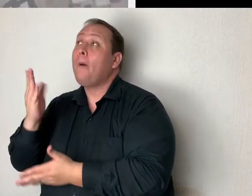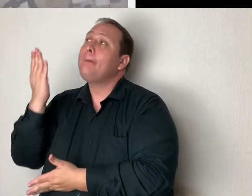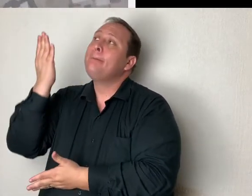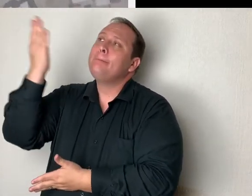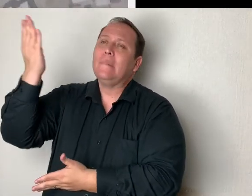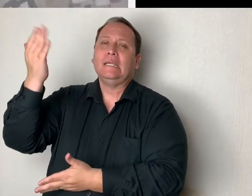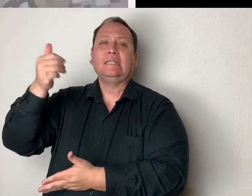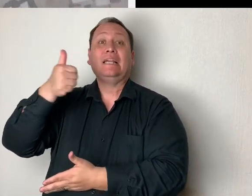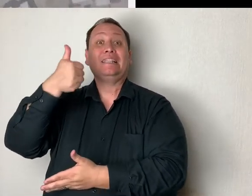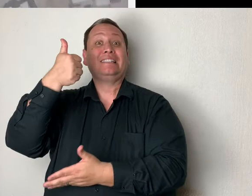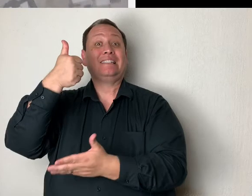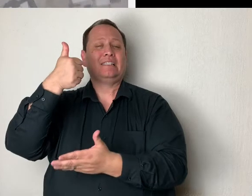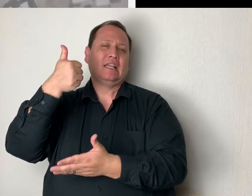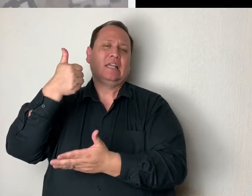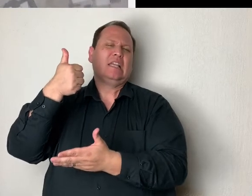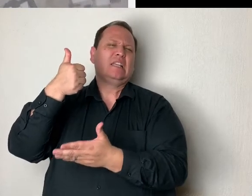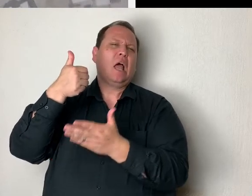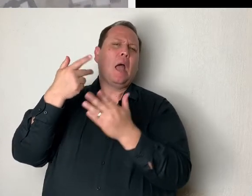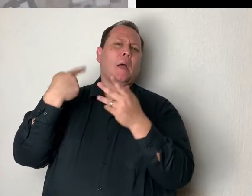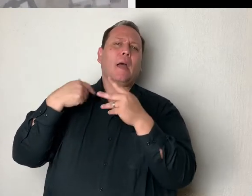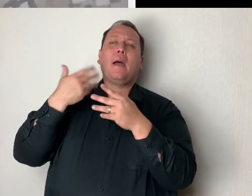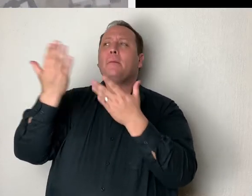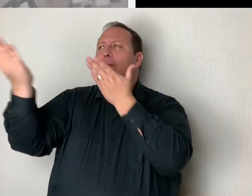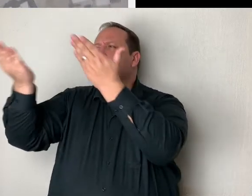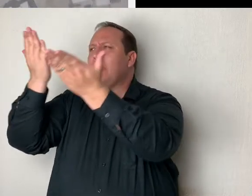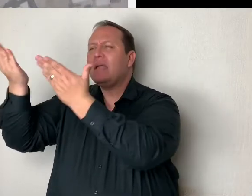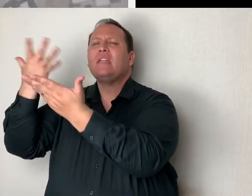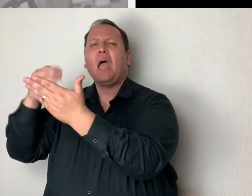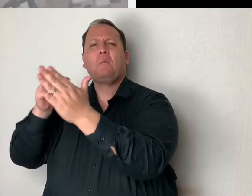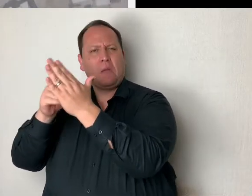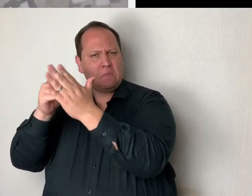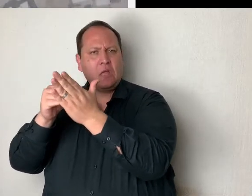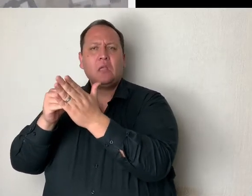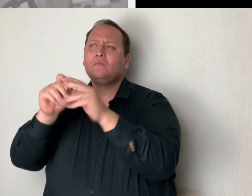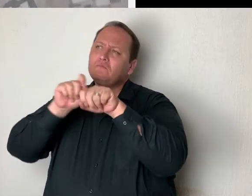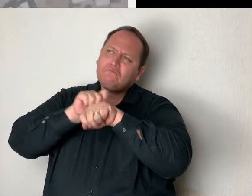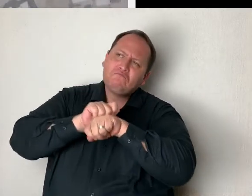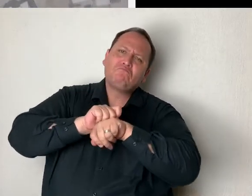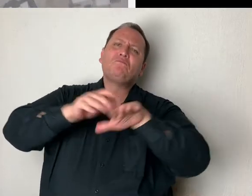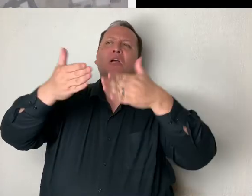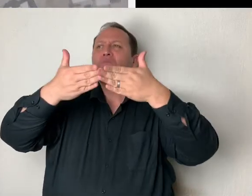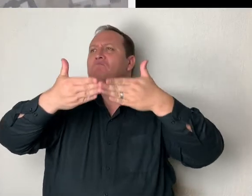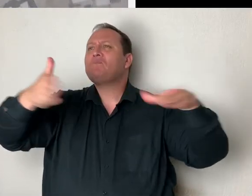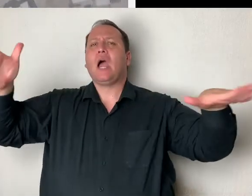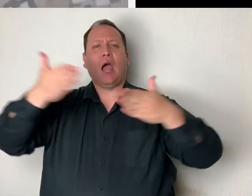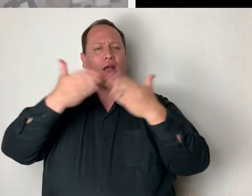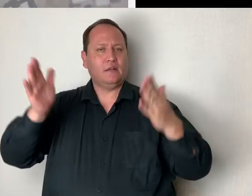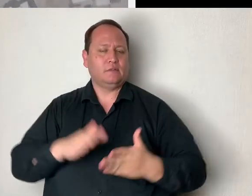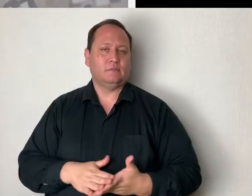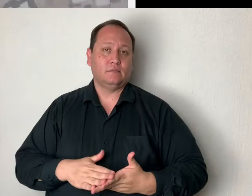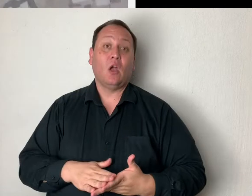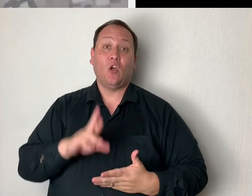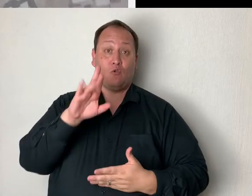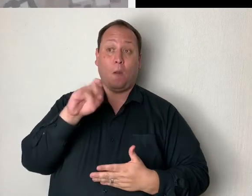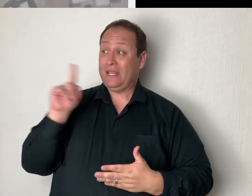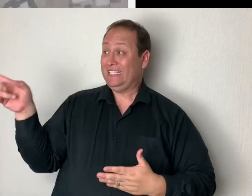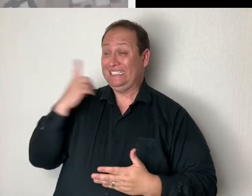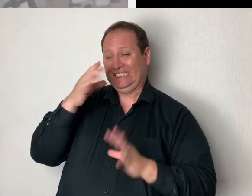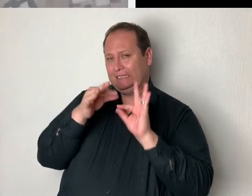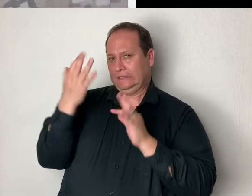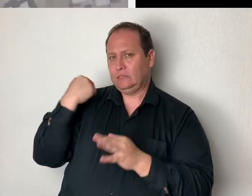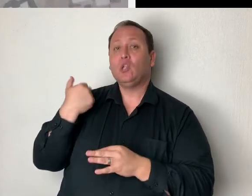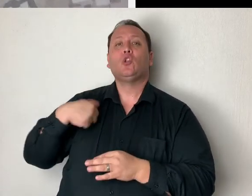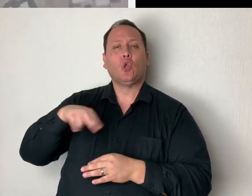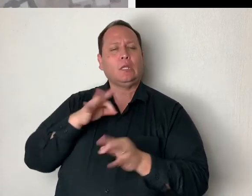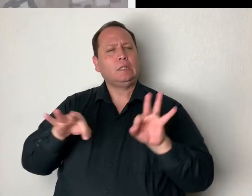on change.org, and we're now prepared to launch that petition publicly. But as Robert mentioned, most importantly, we'd invite you to share your